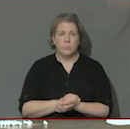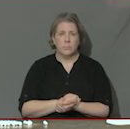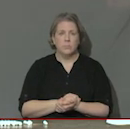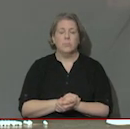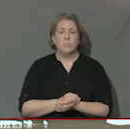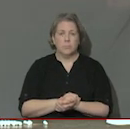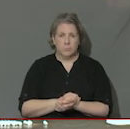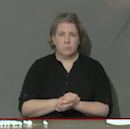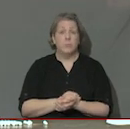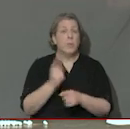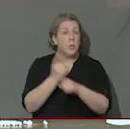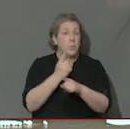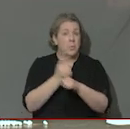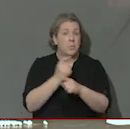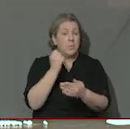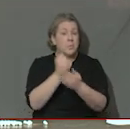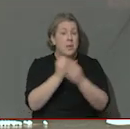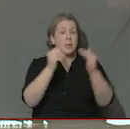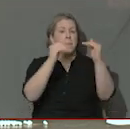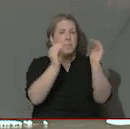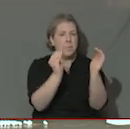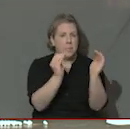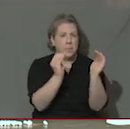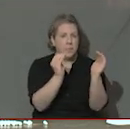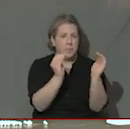Remember to put that in brackets.